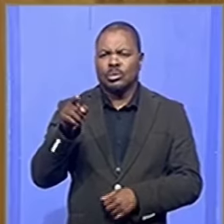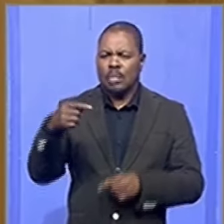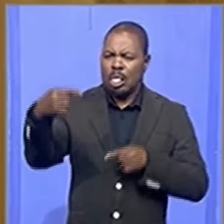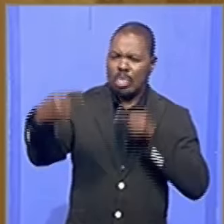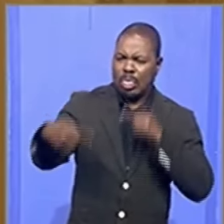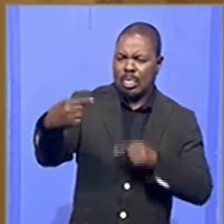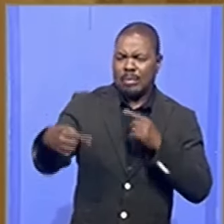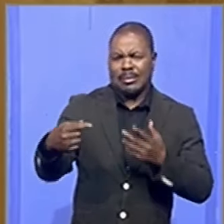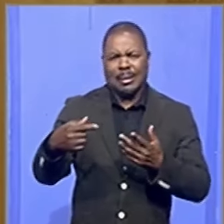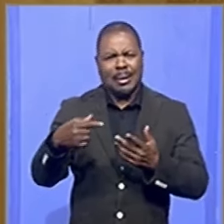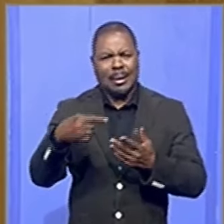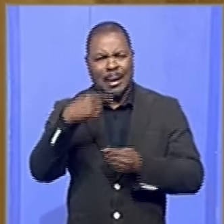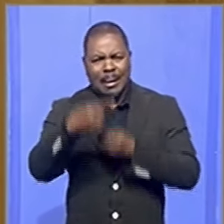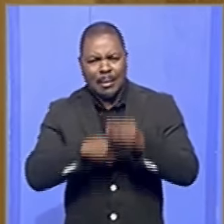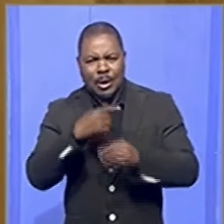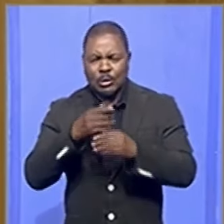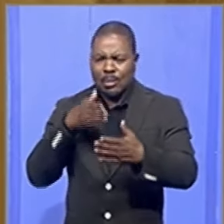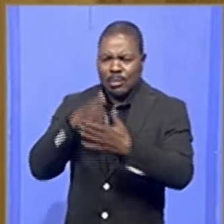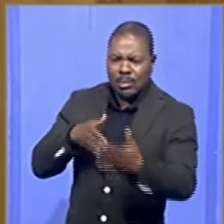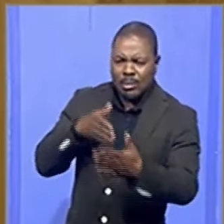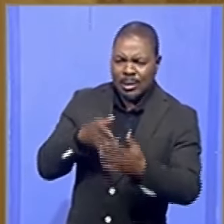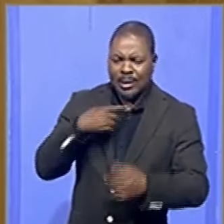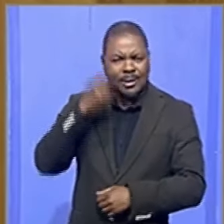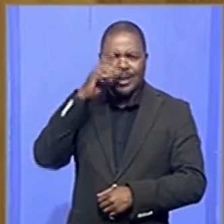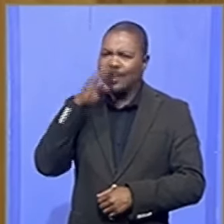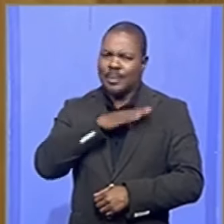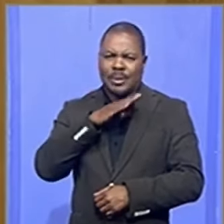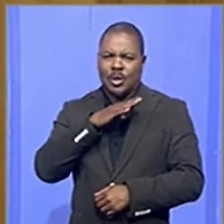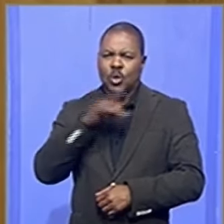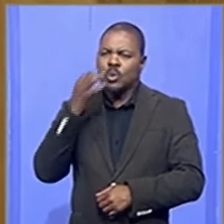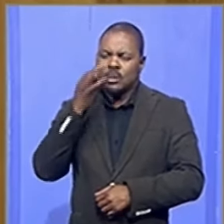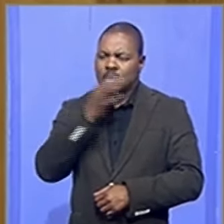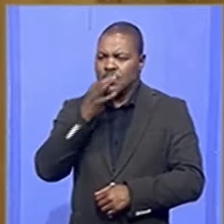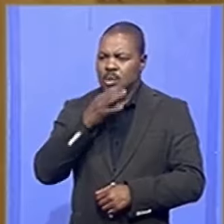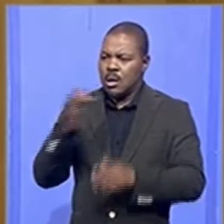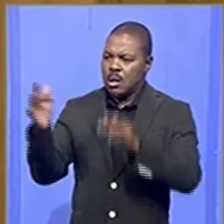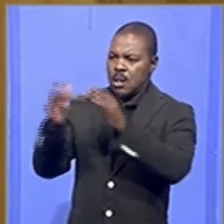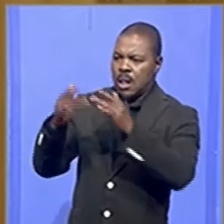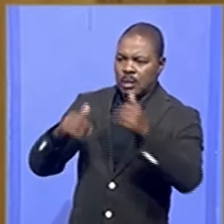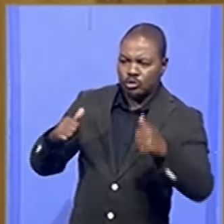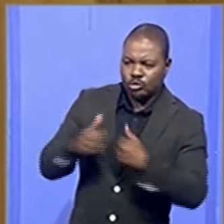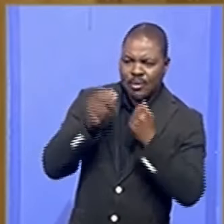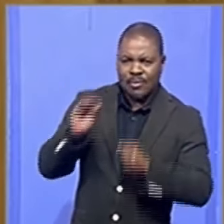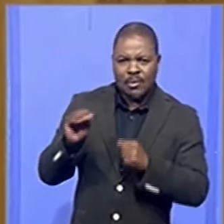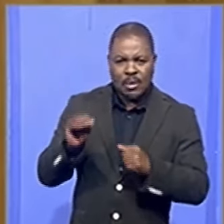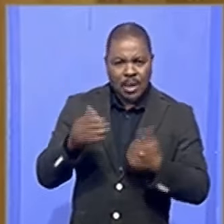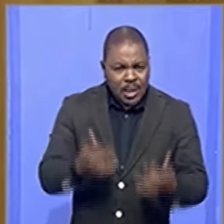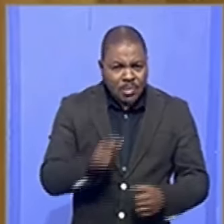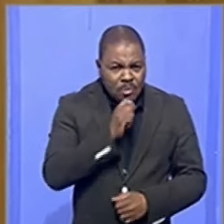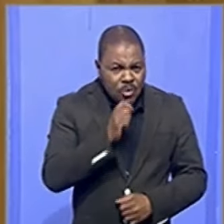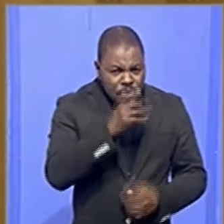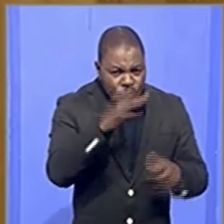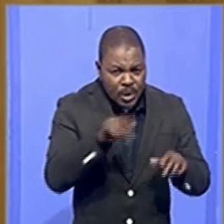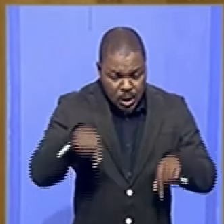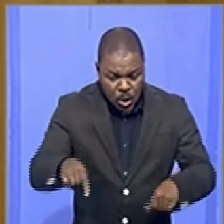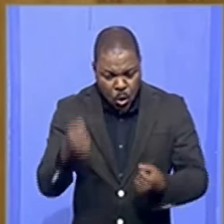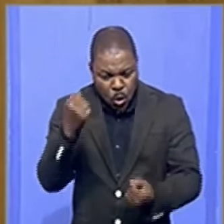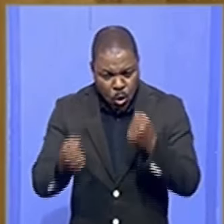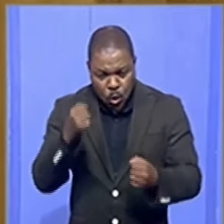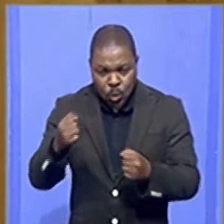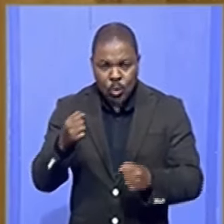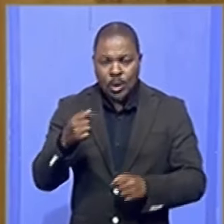now with regard to the barriers or challenges for you to consult with him. You did it this morning right here in the court cells.